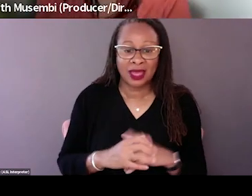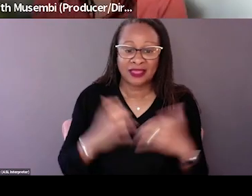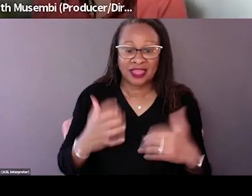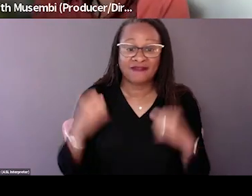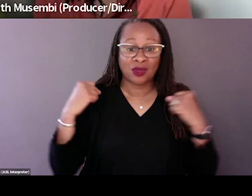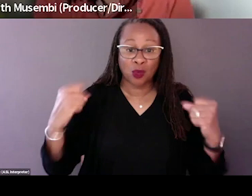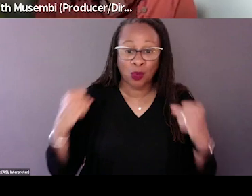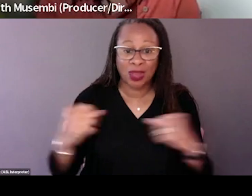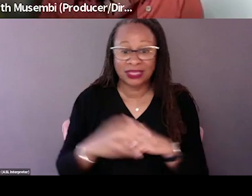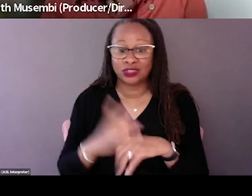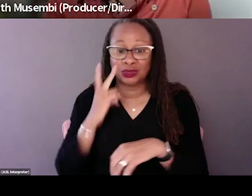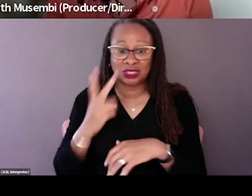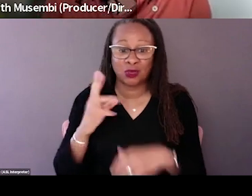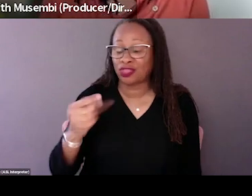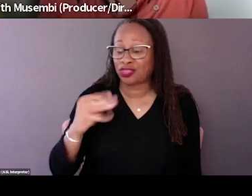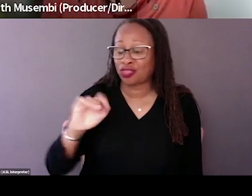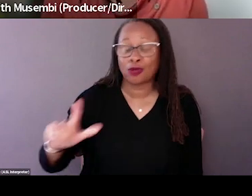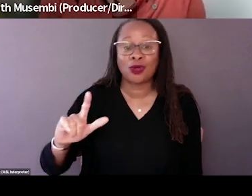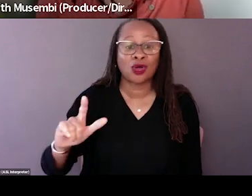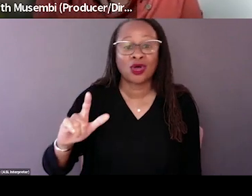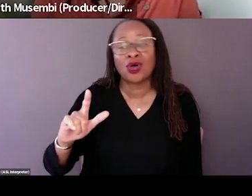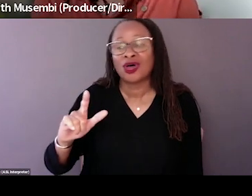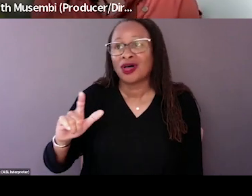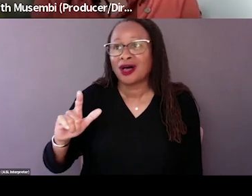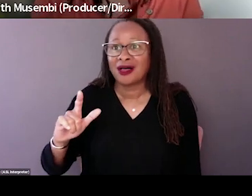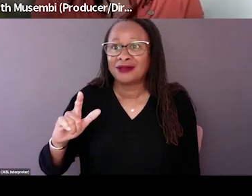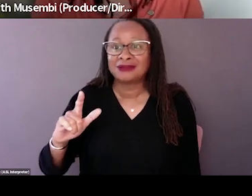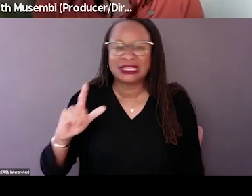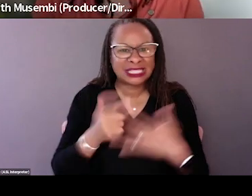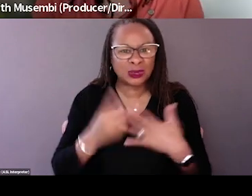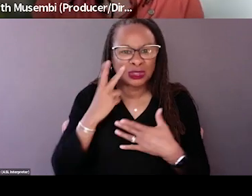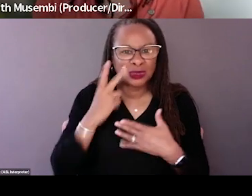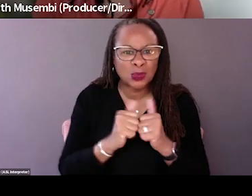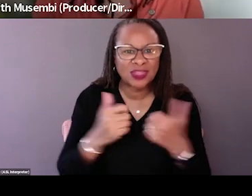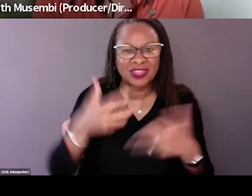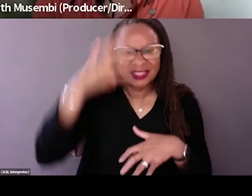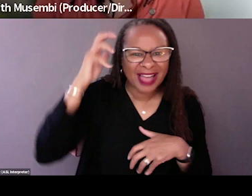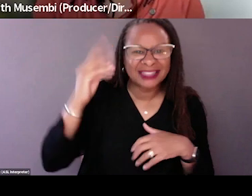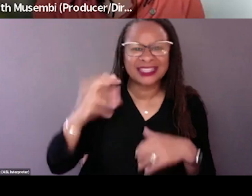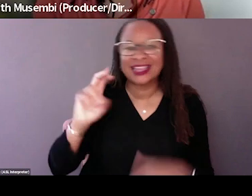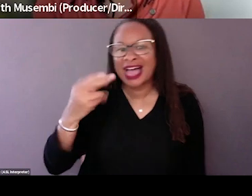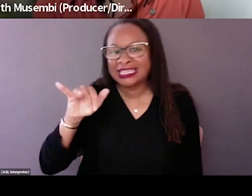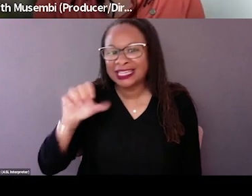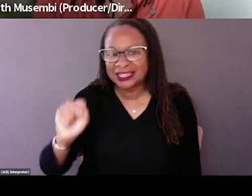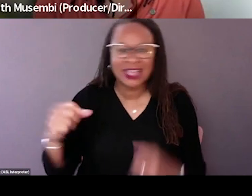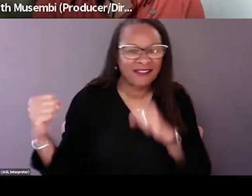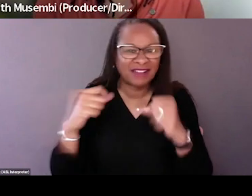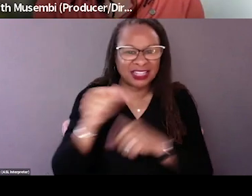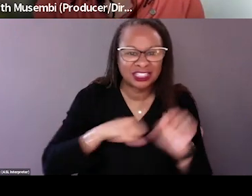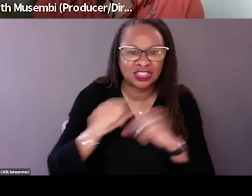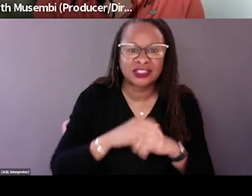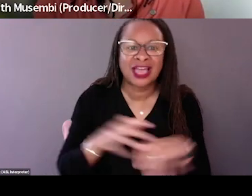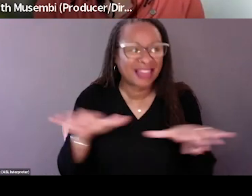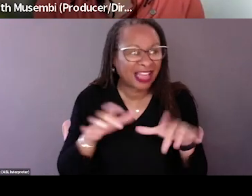thermal sequence with the lions and the hyenas like socking it to each other. It will take your breath away. The action and the different leadership. I learned